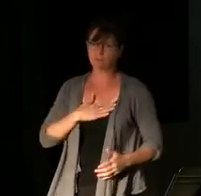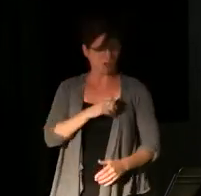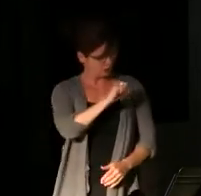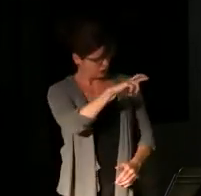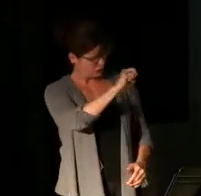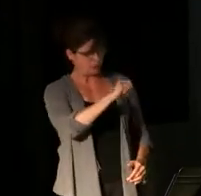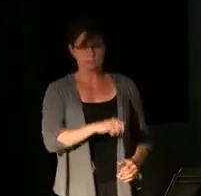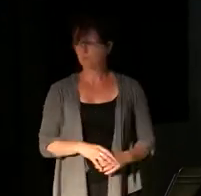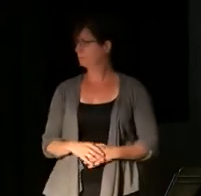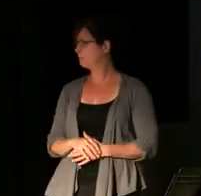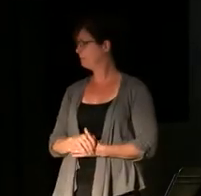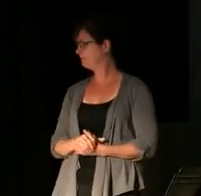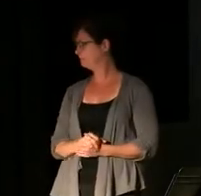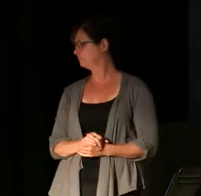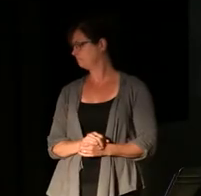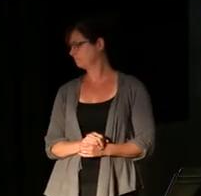Sure.